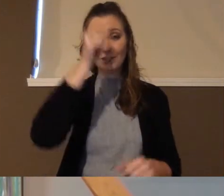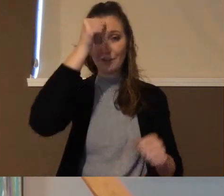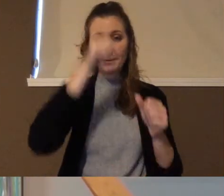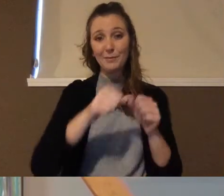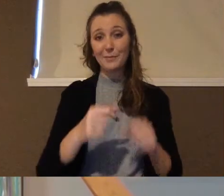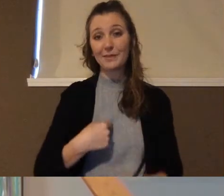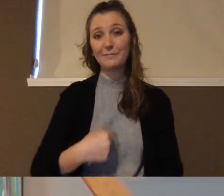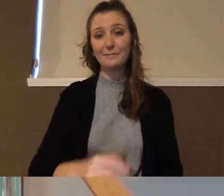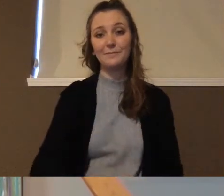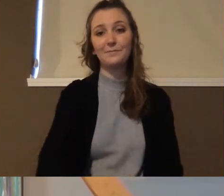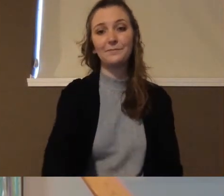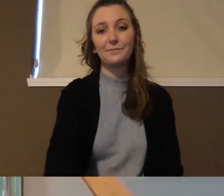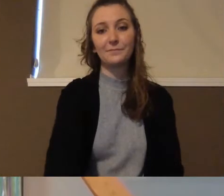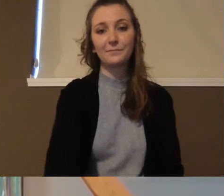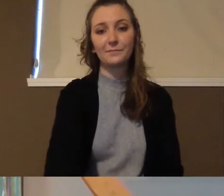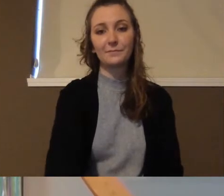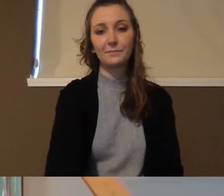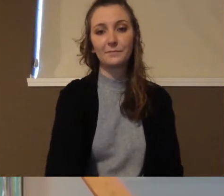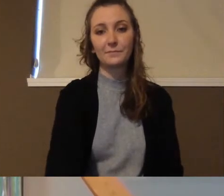me."